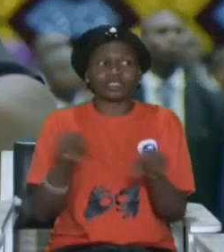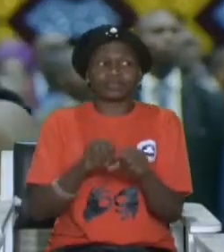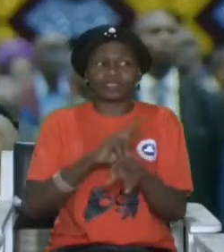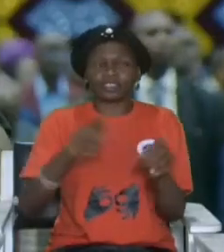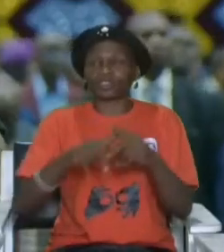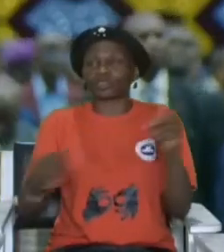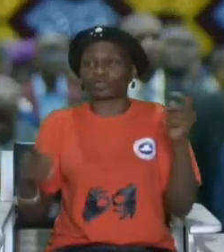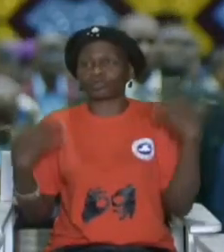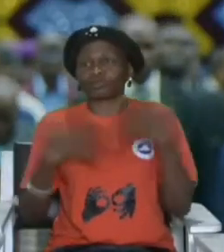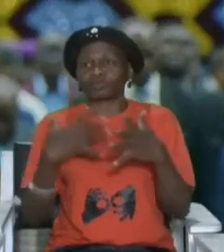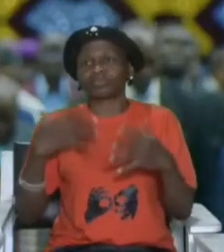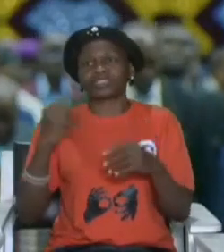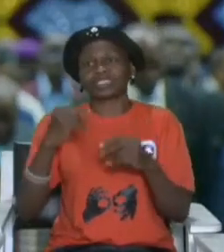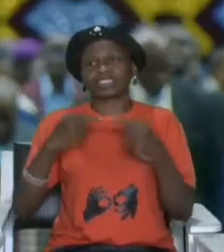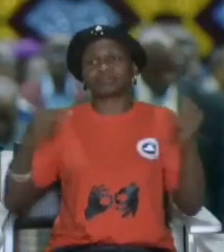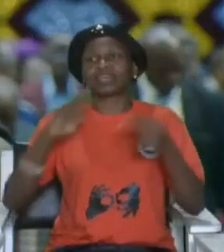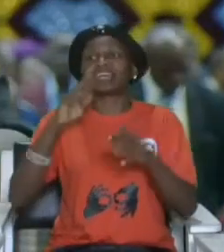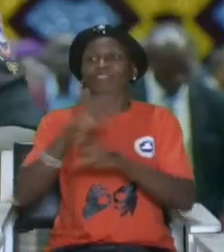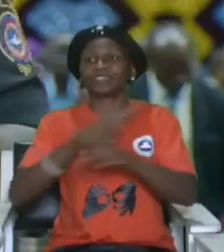the enemy. Are you ready?